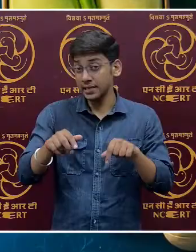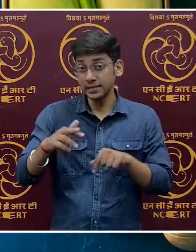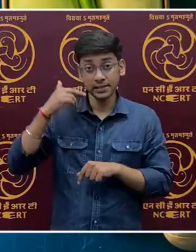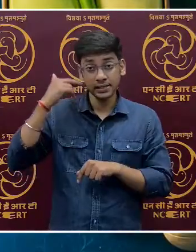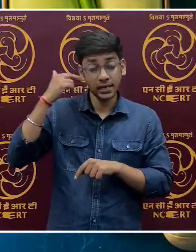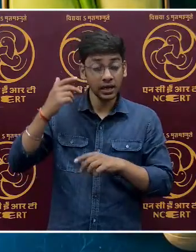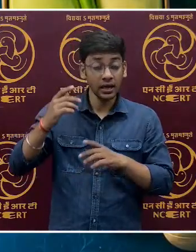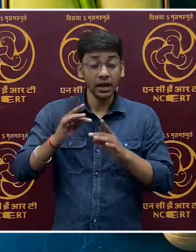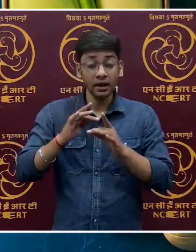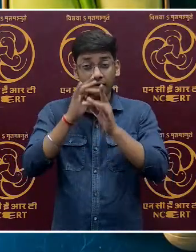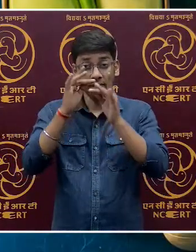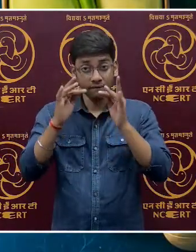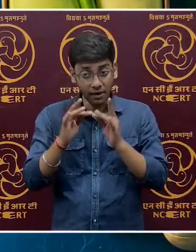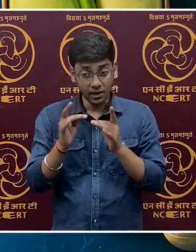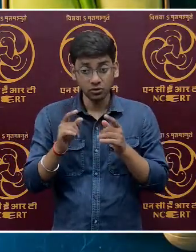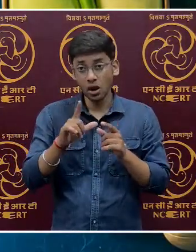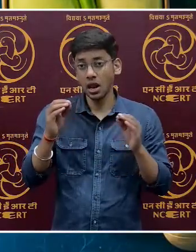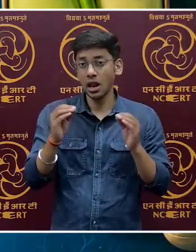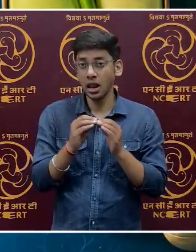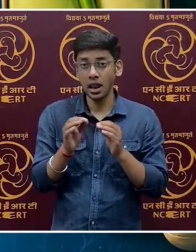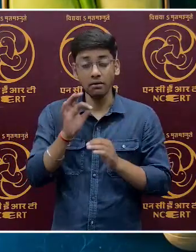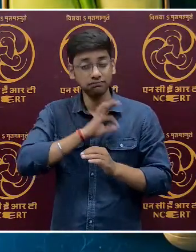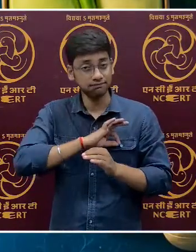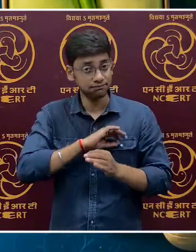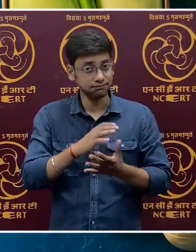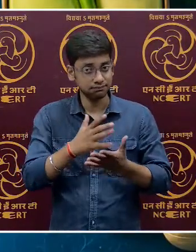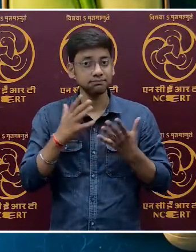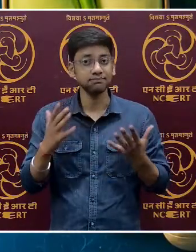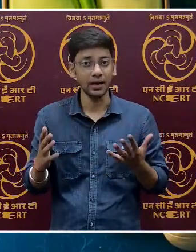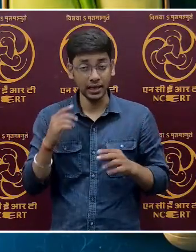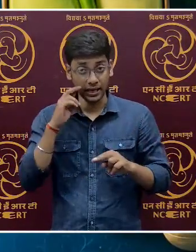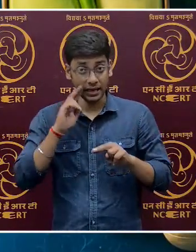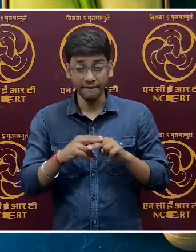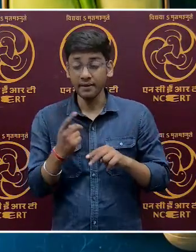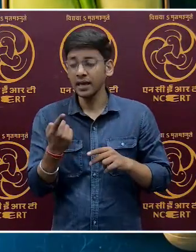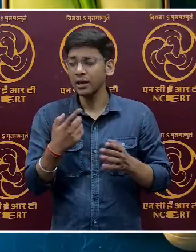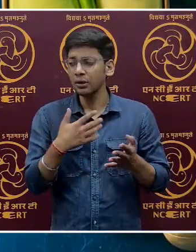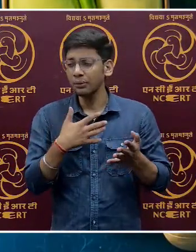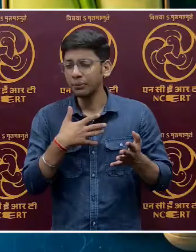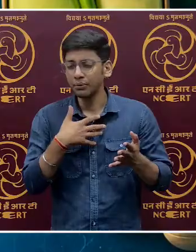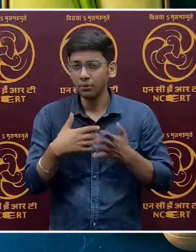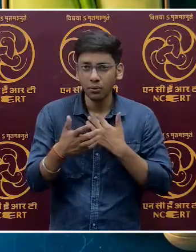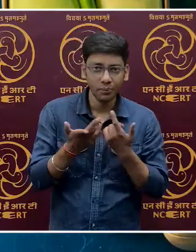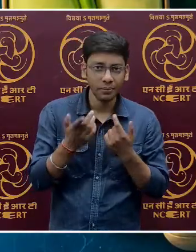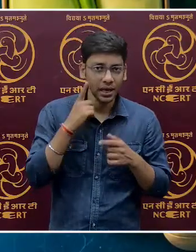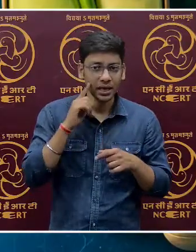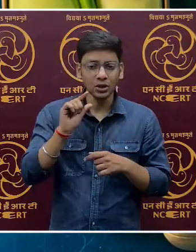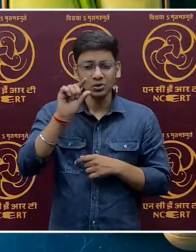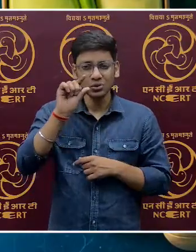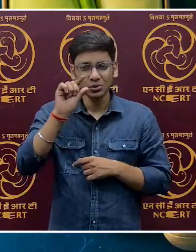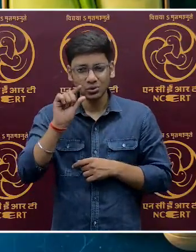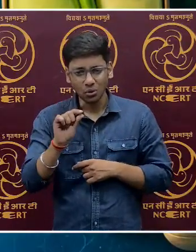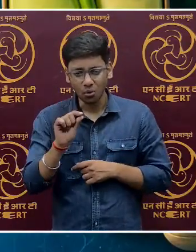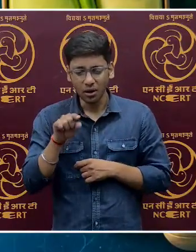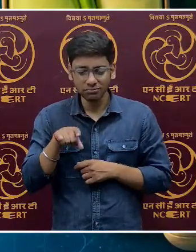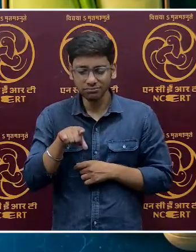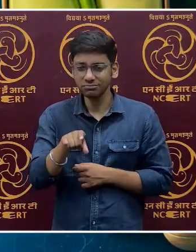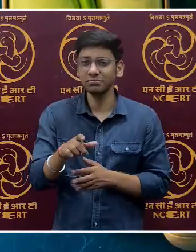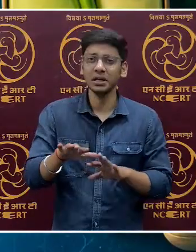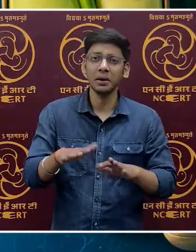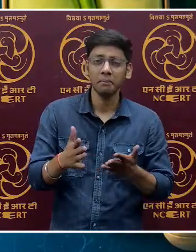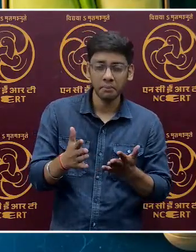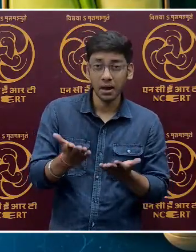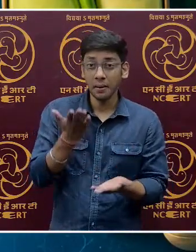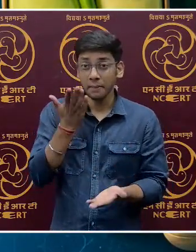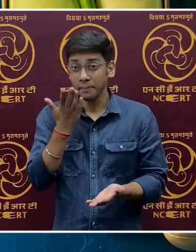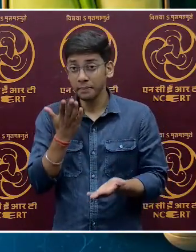a great advantage, because even with the smallest particle can also be dissected very well, might be